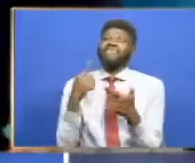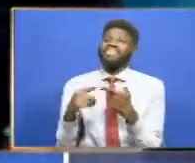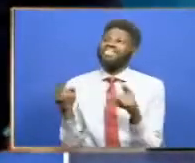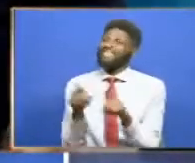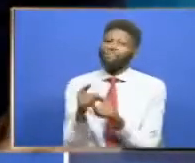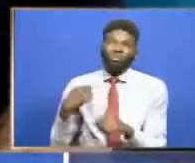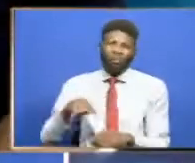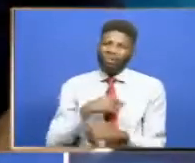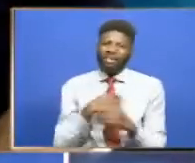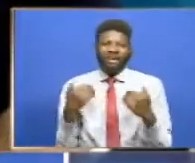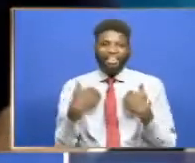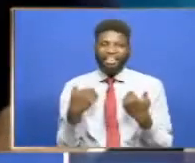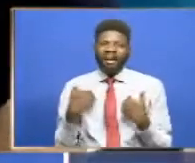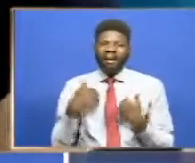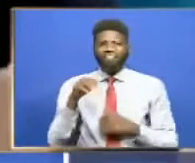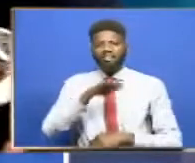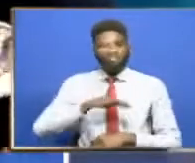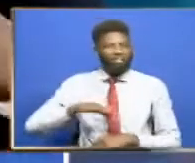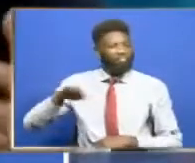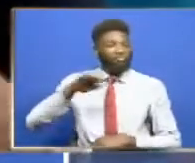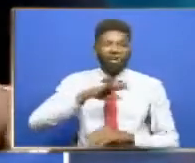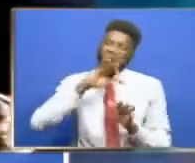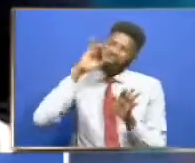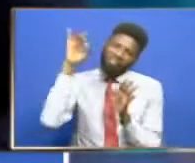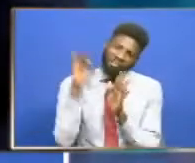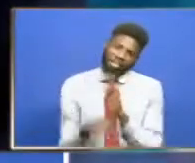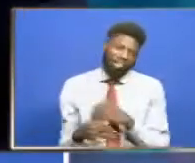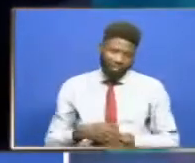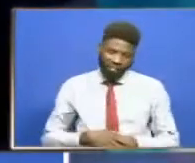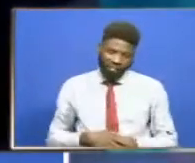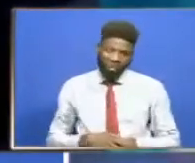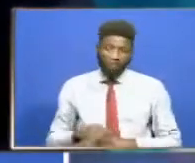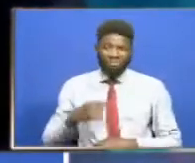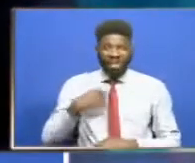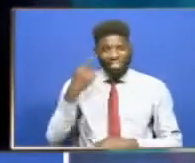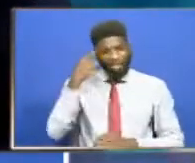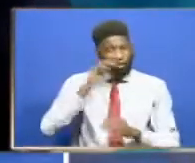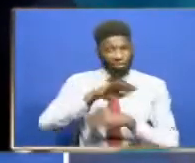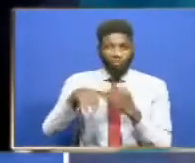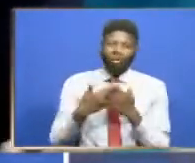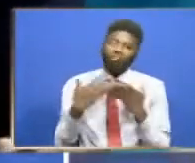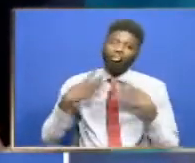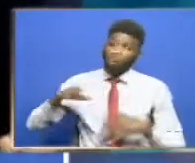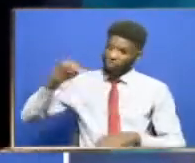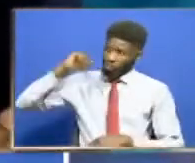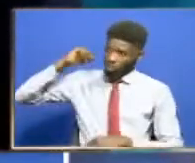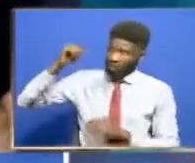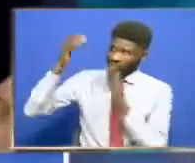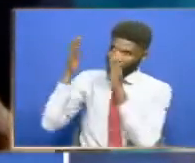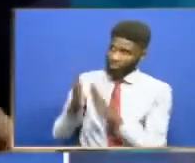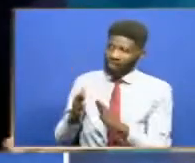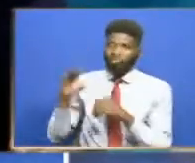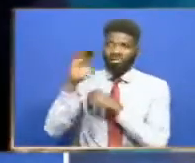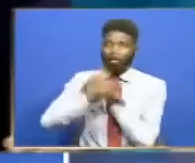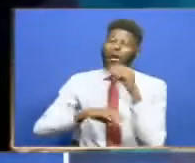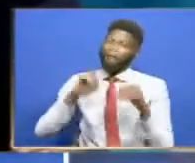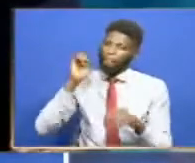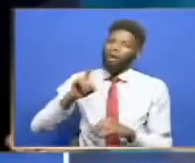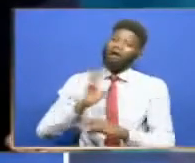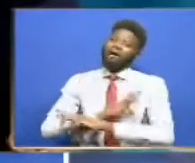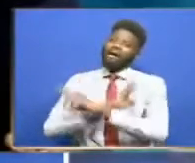with a very poisoned environment. So I think everybody, the political establishment in this country, must be willing to give and